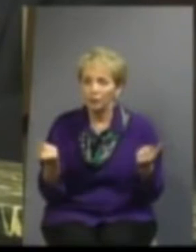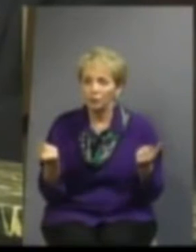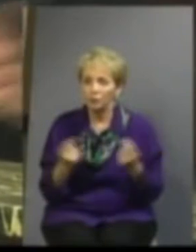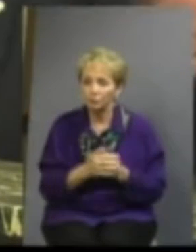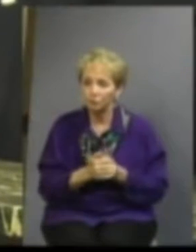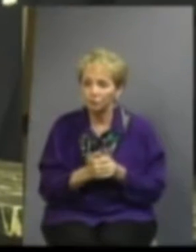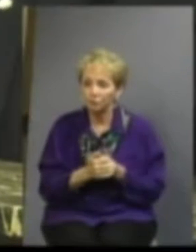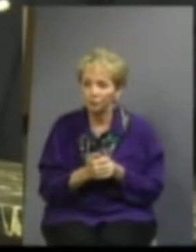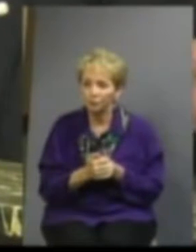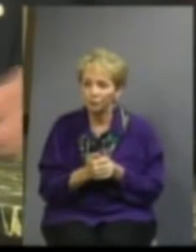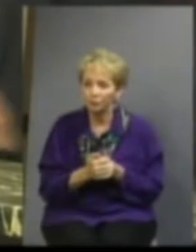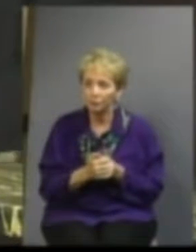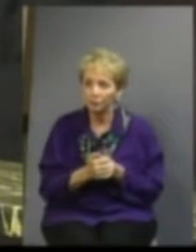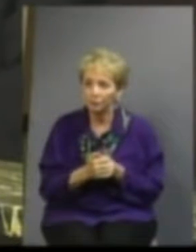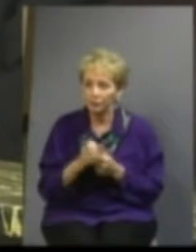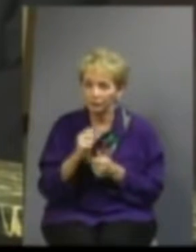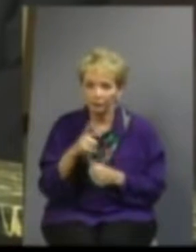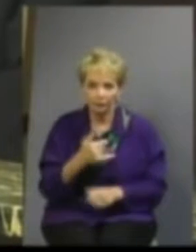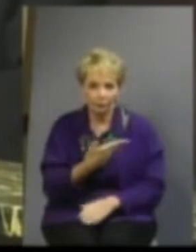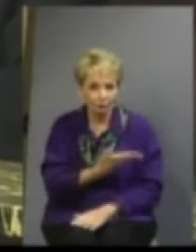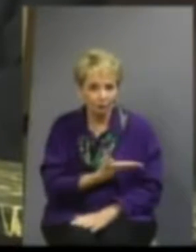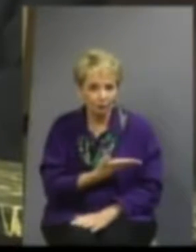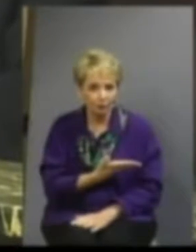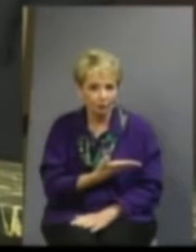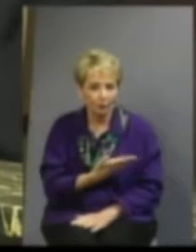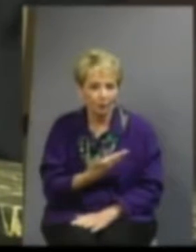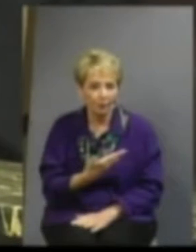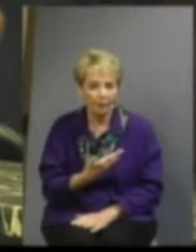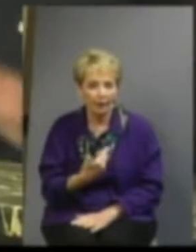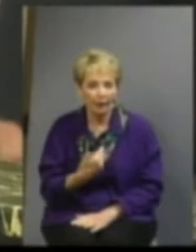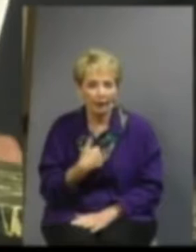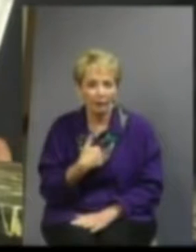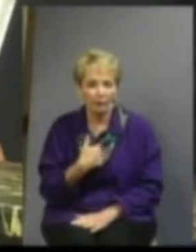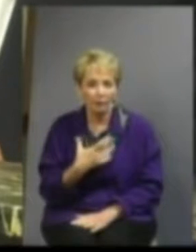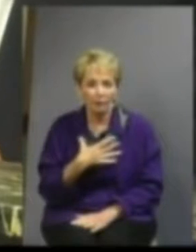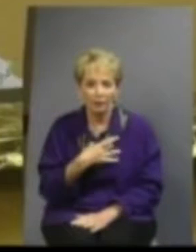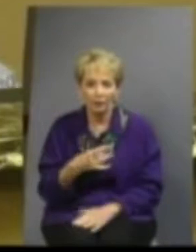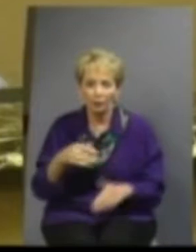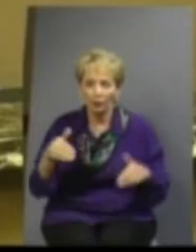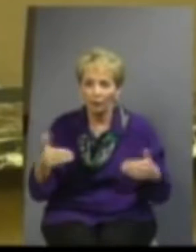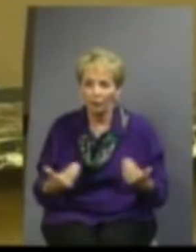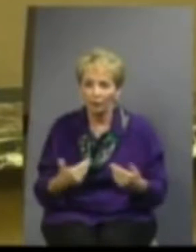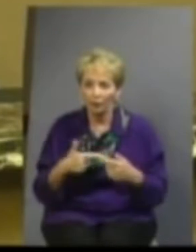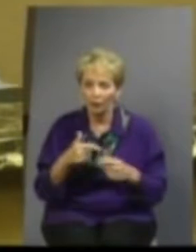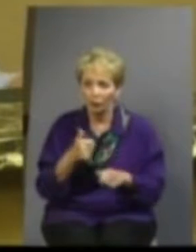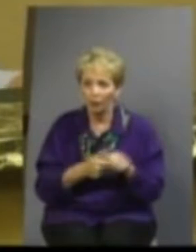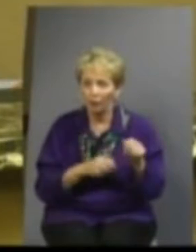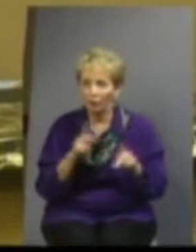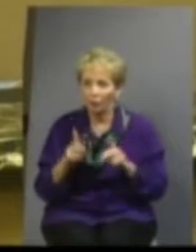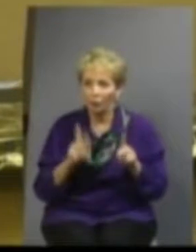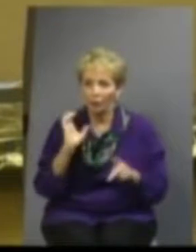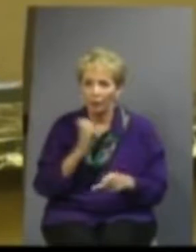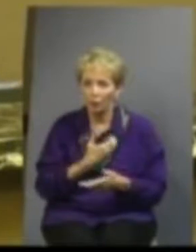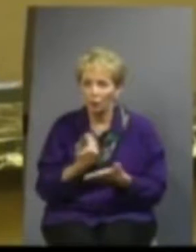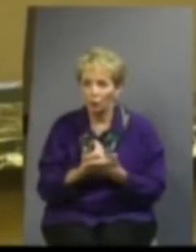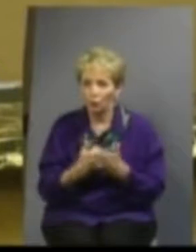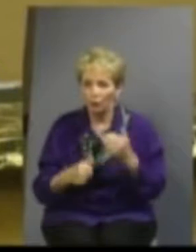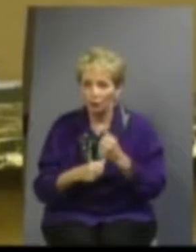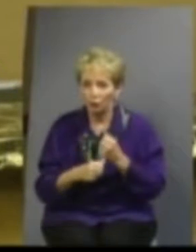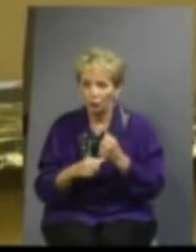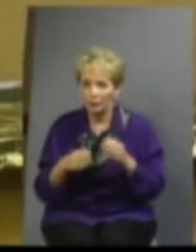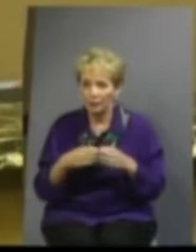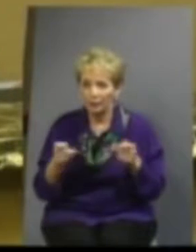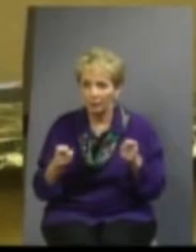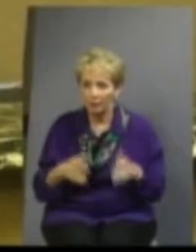Sanja first? Yeah, Sally. First, interruption. I would like to introduce to everyone our new Assistant City